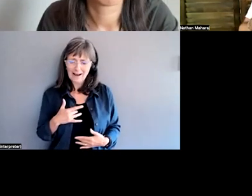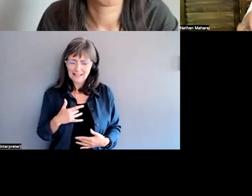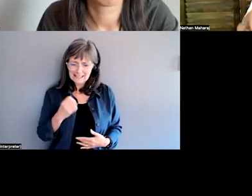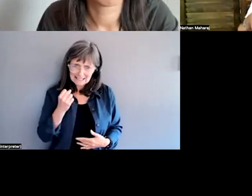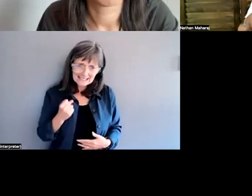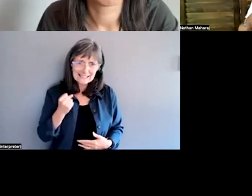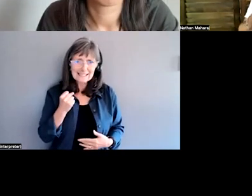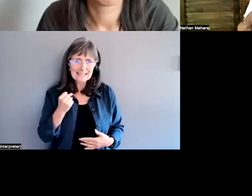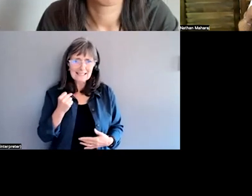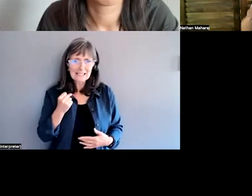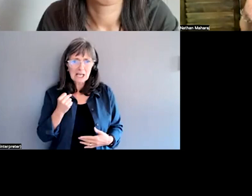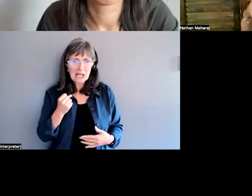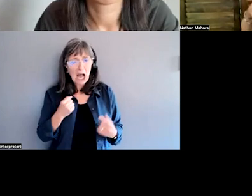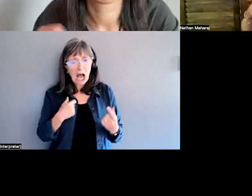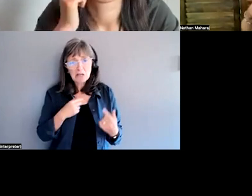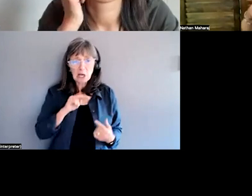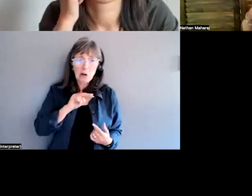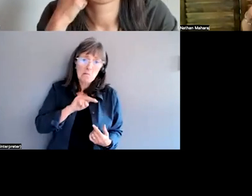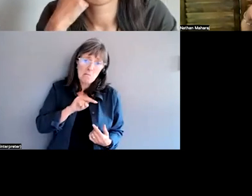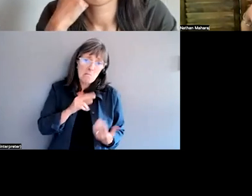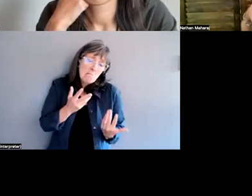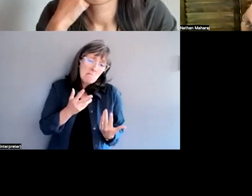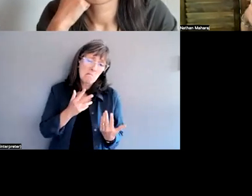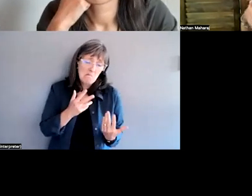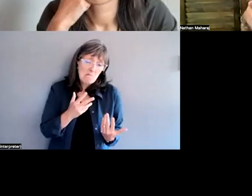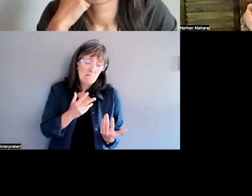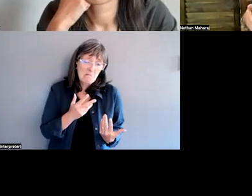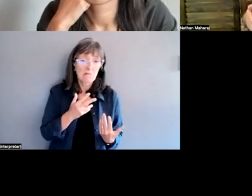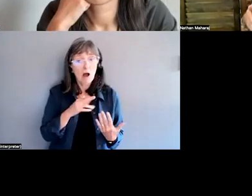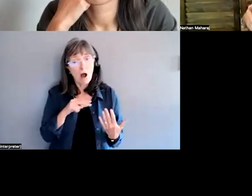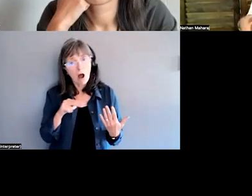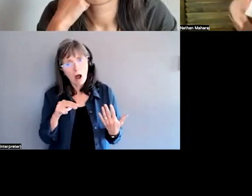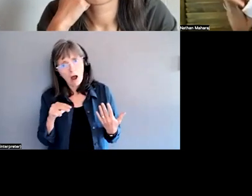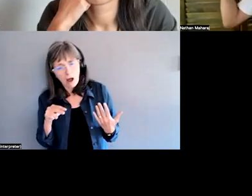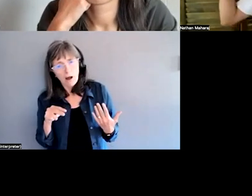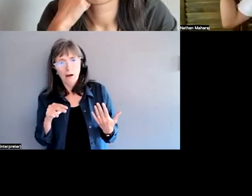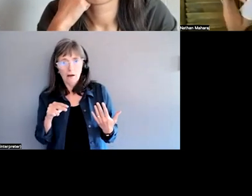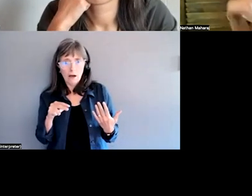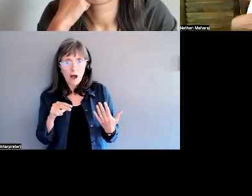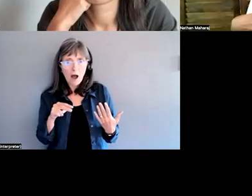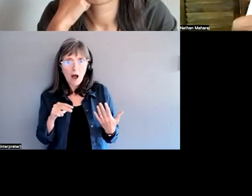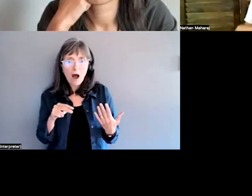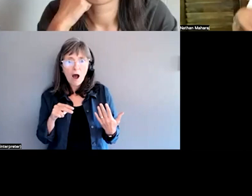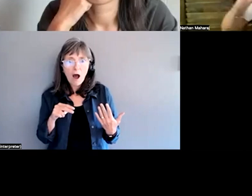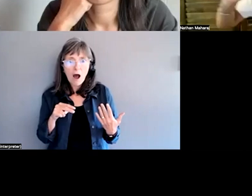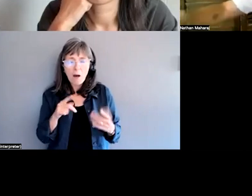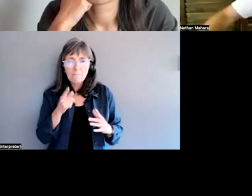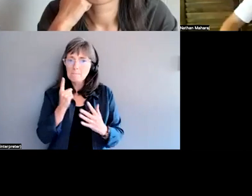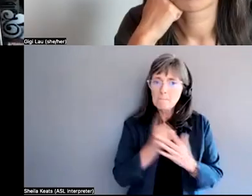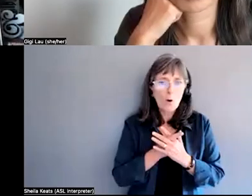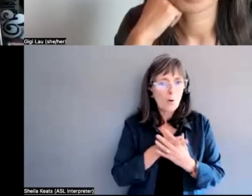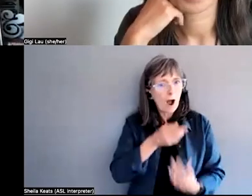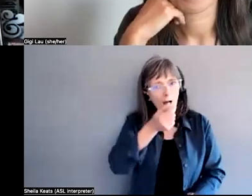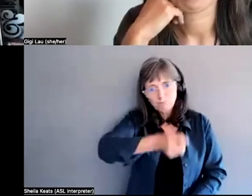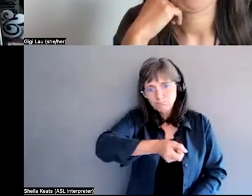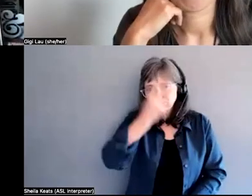of relatively shallow, like to have shallow engagement where it was okay, wading in a little bit and then feeling it like it all just clicked. Of course, they'll change it when